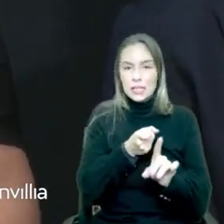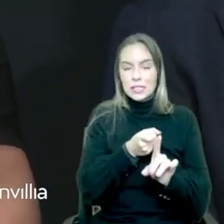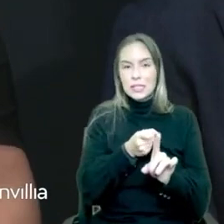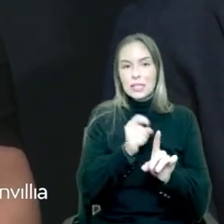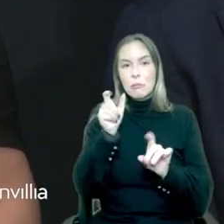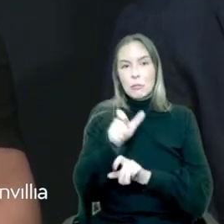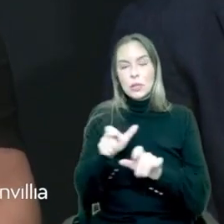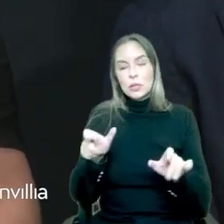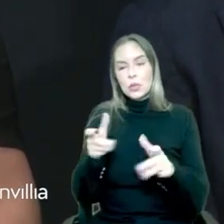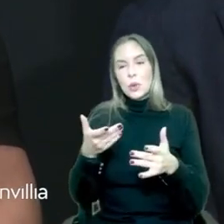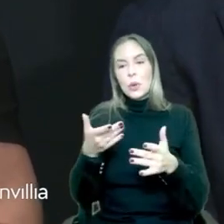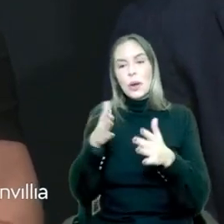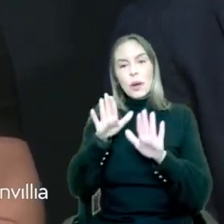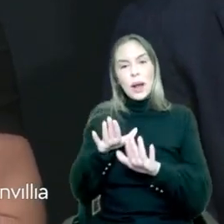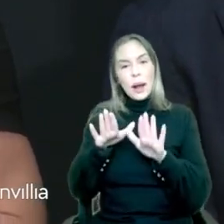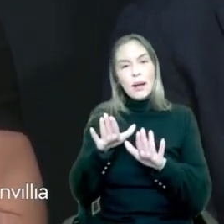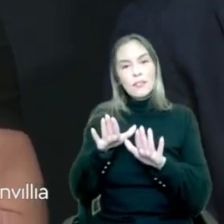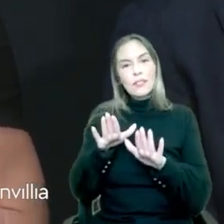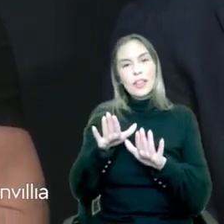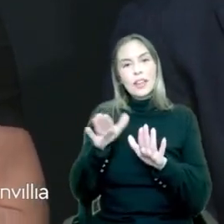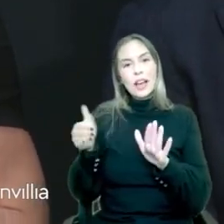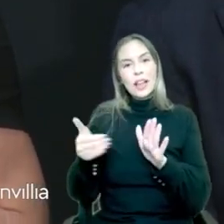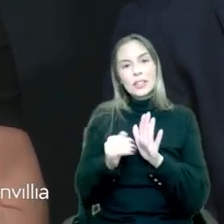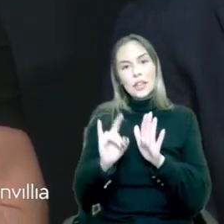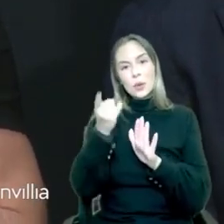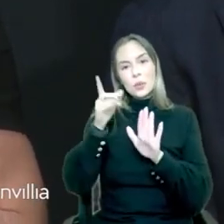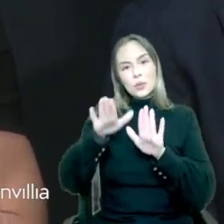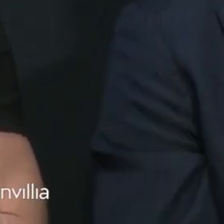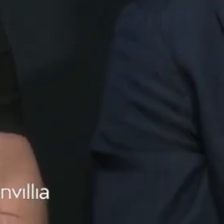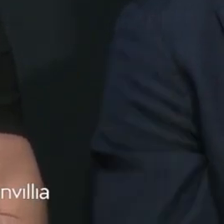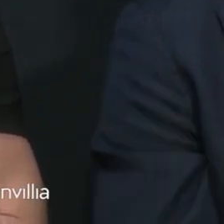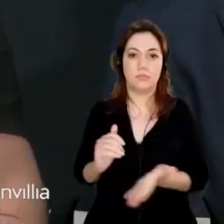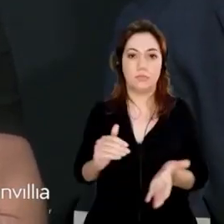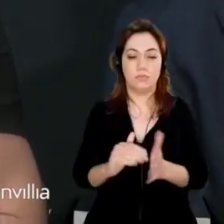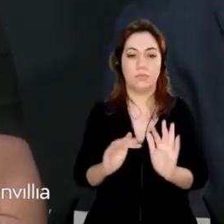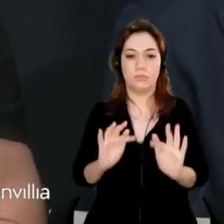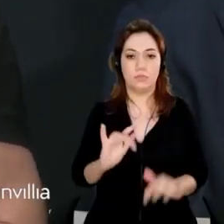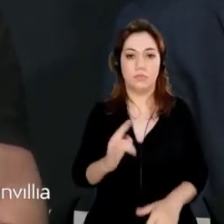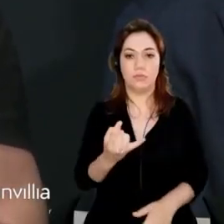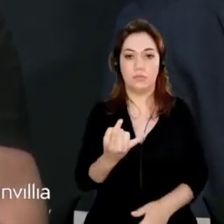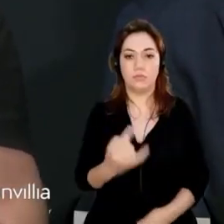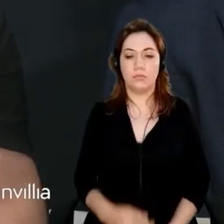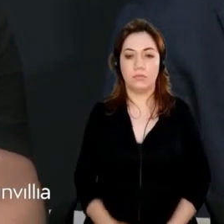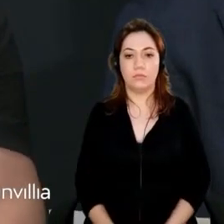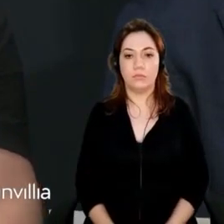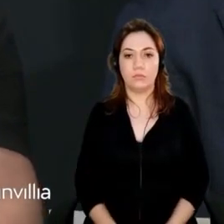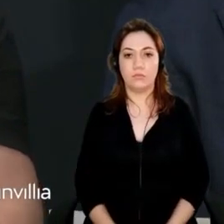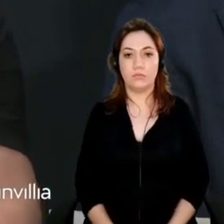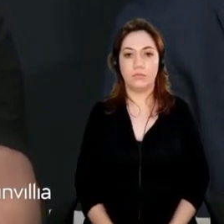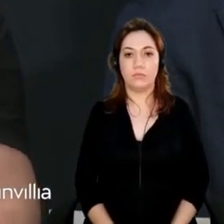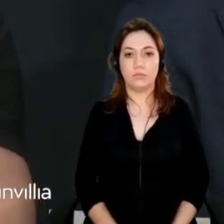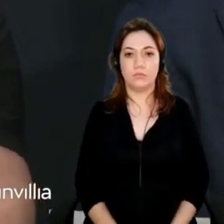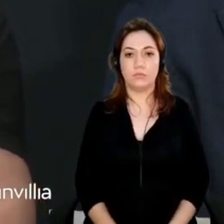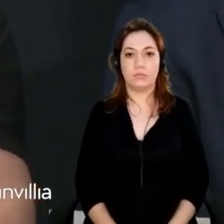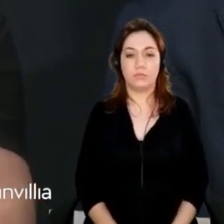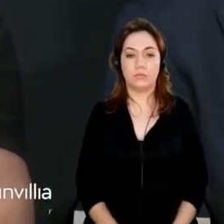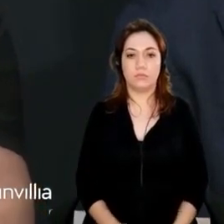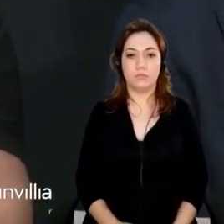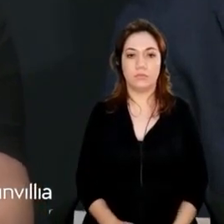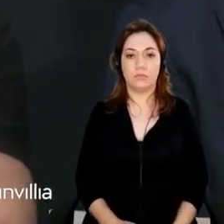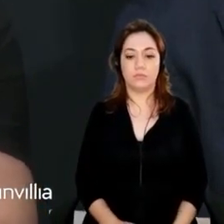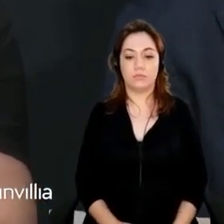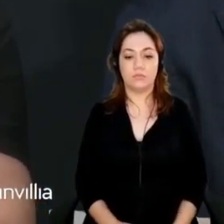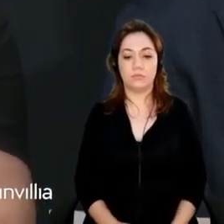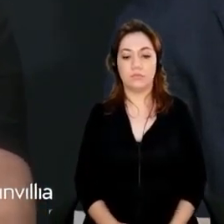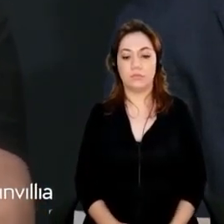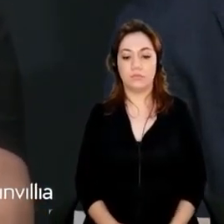that last installment. If the customer can ask for a loan with 30 installments and